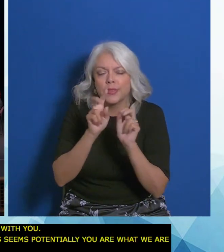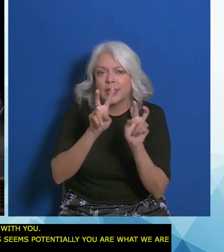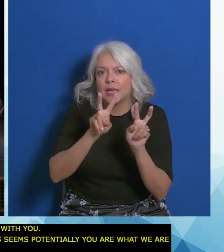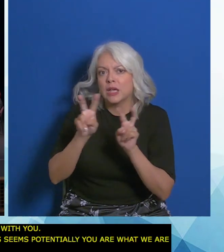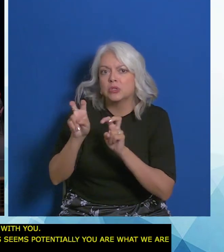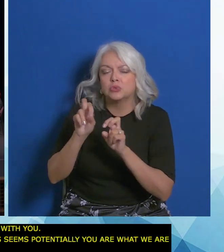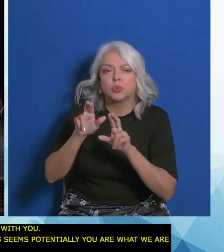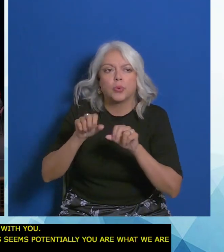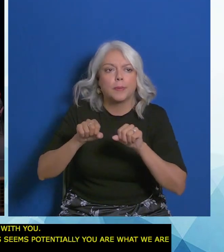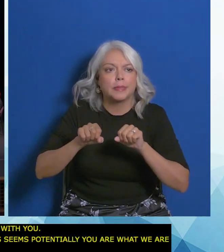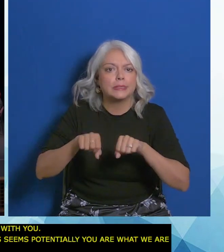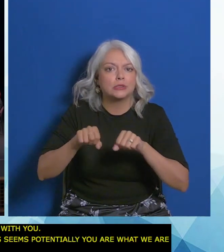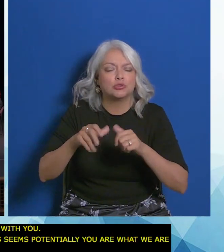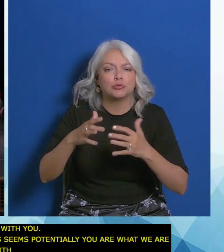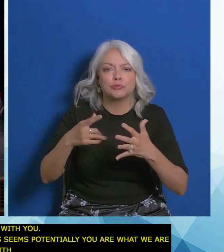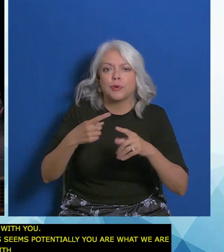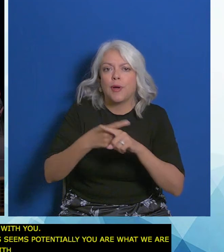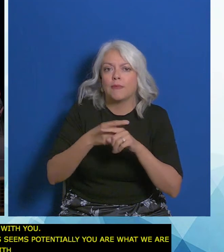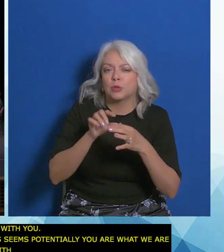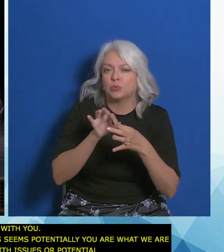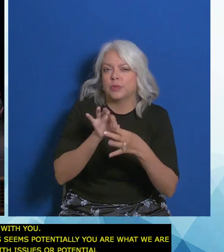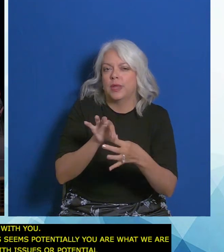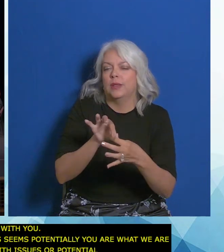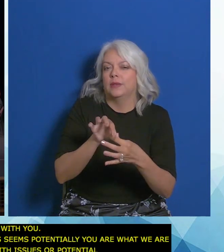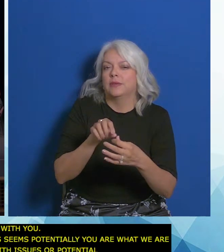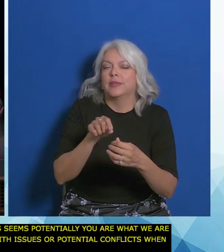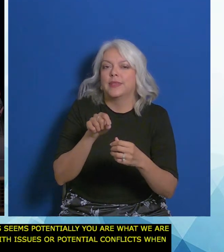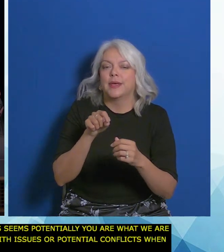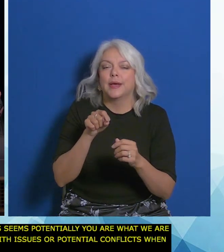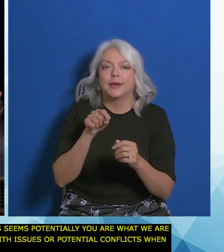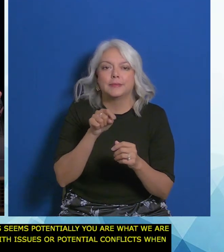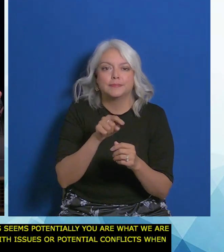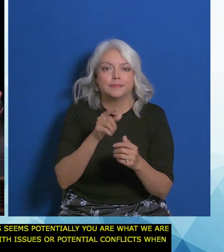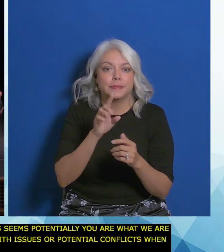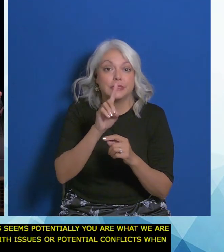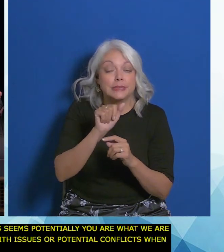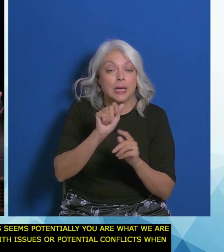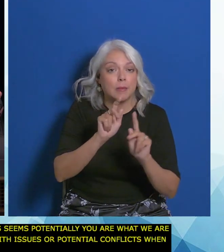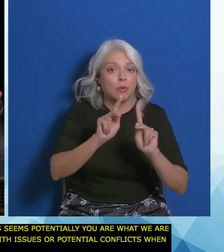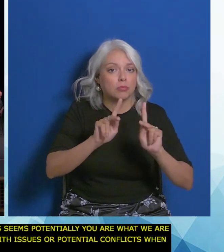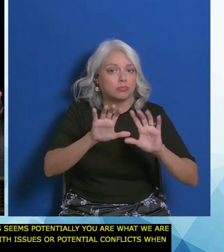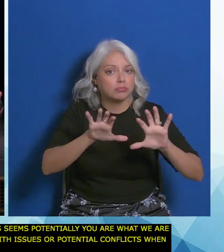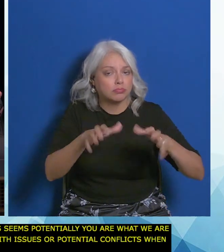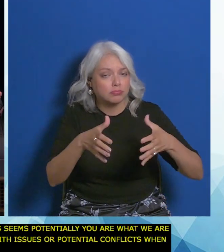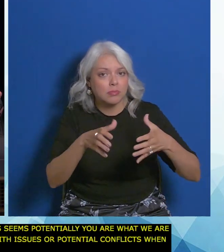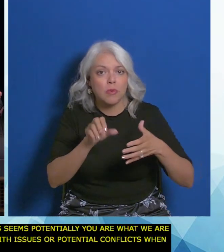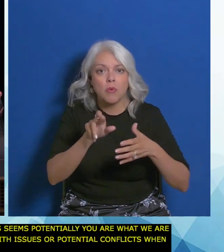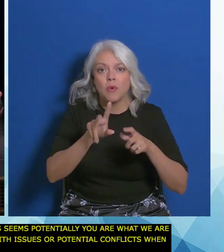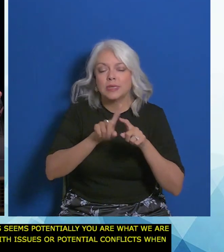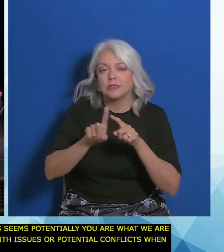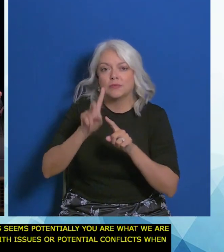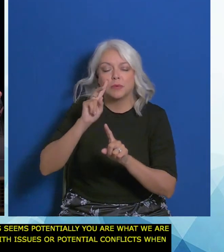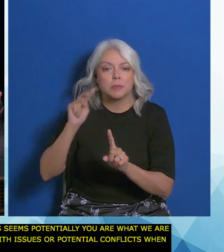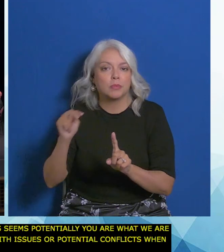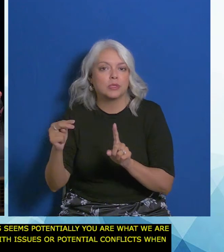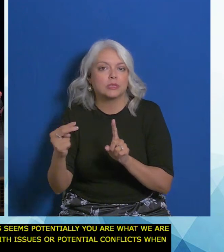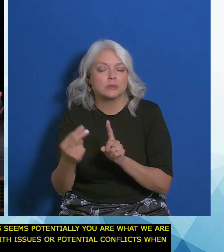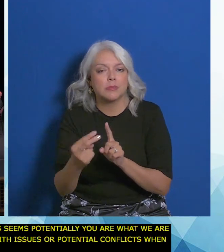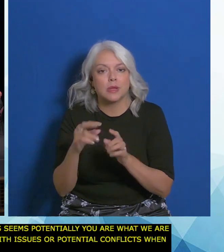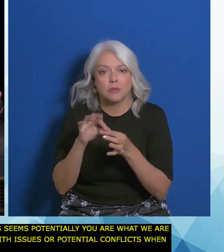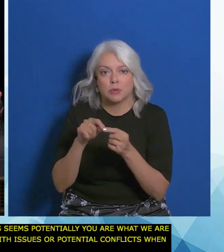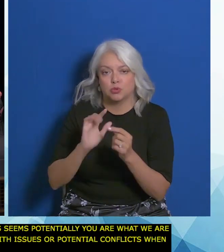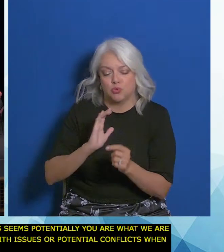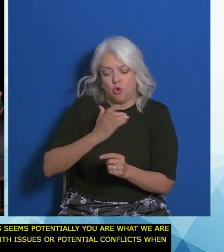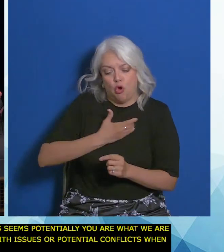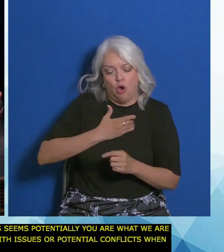or potential conflicts when it comes to the disabled population or different perspectives pertaining to